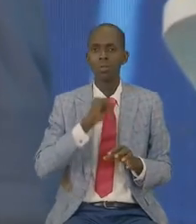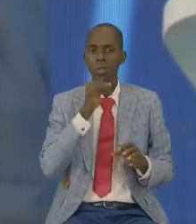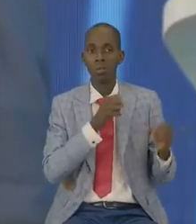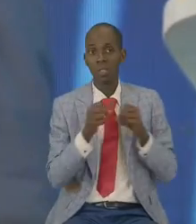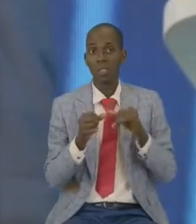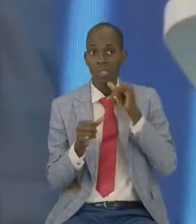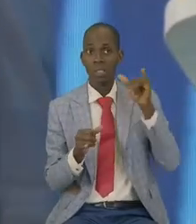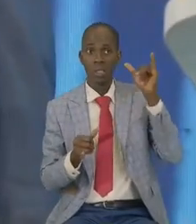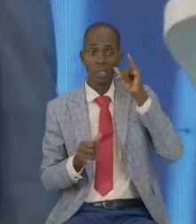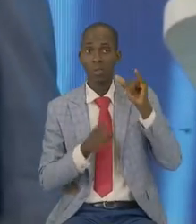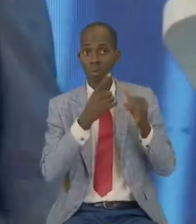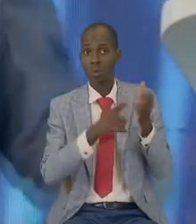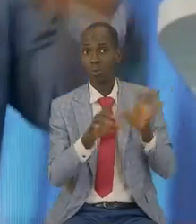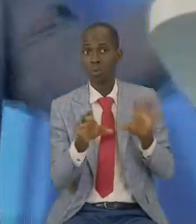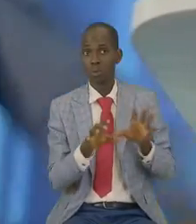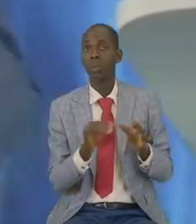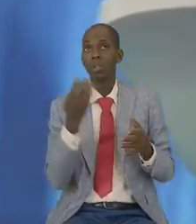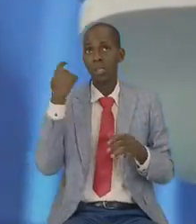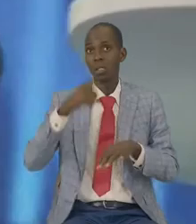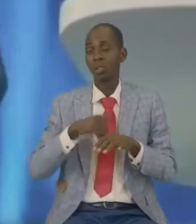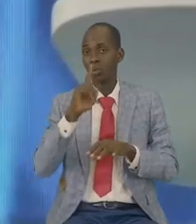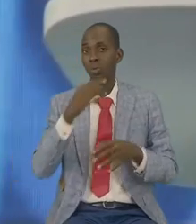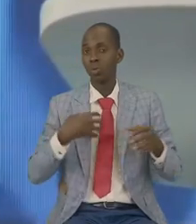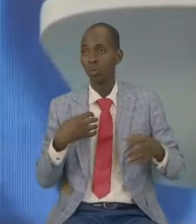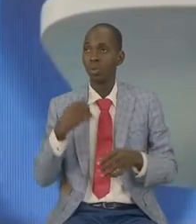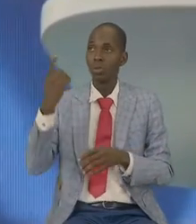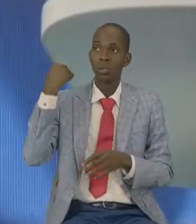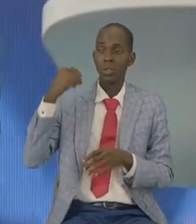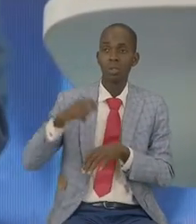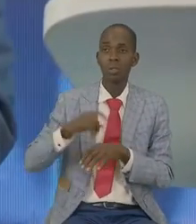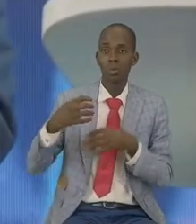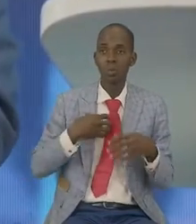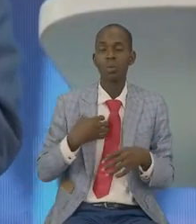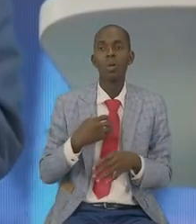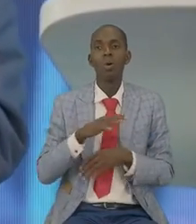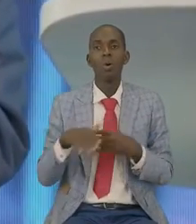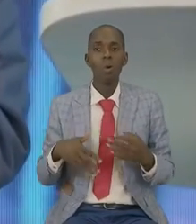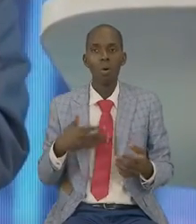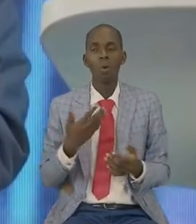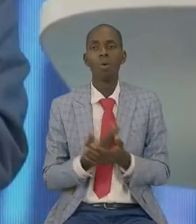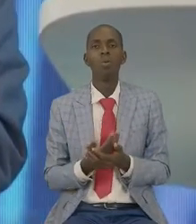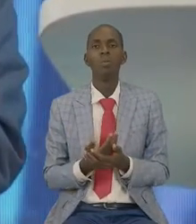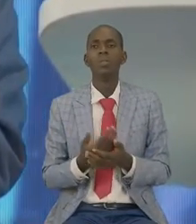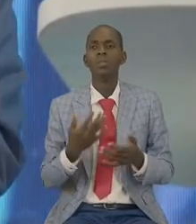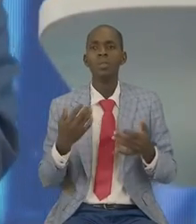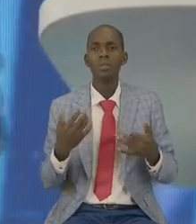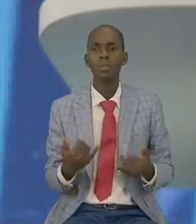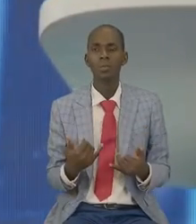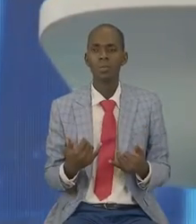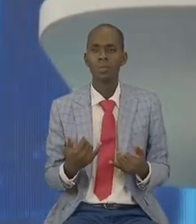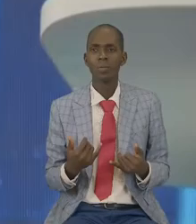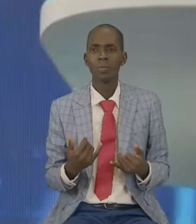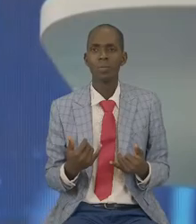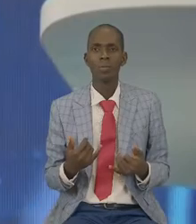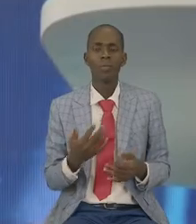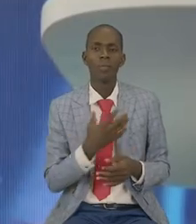that happened, the other time this happened, the other time this happened. All of us now, God wants to make a covenant with them